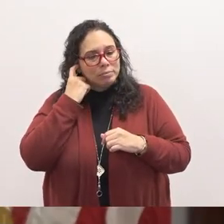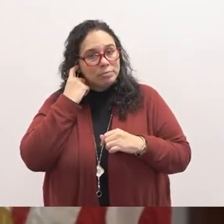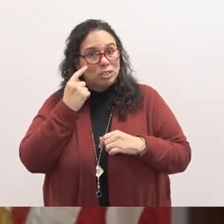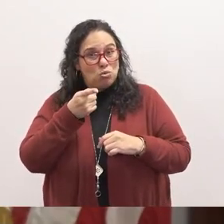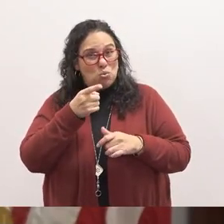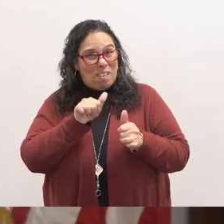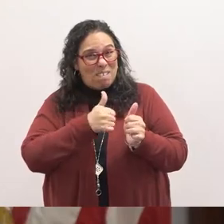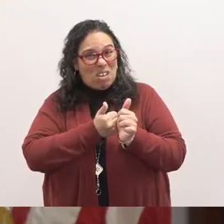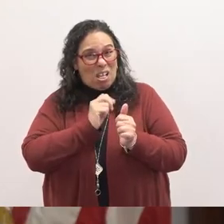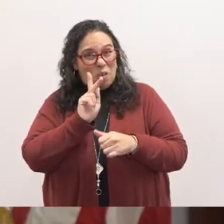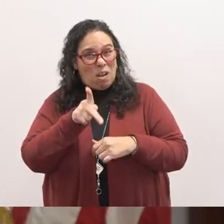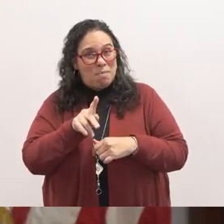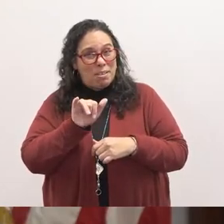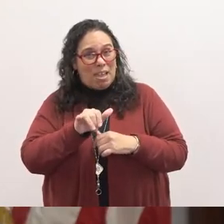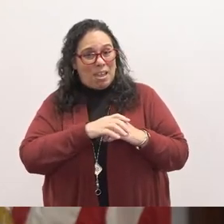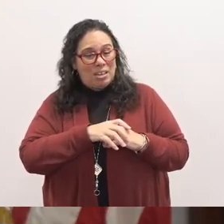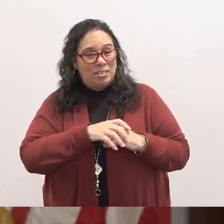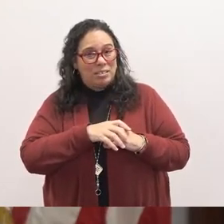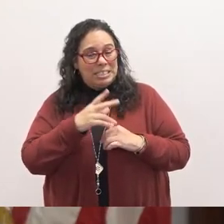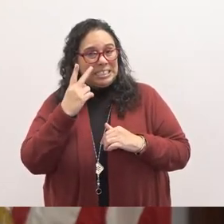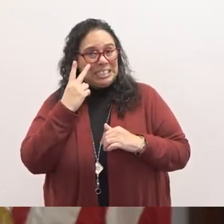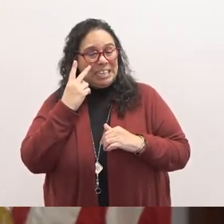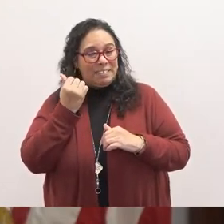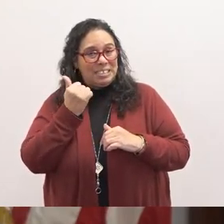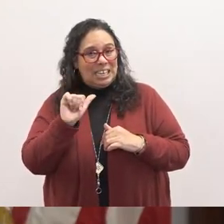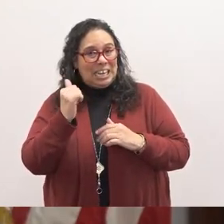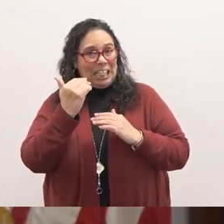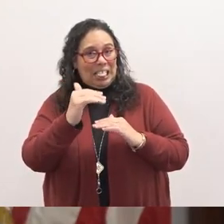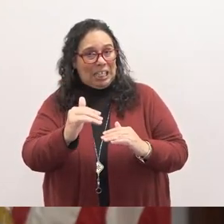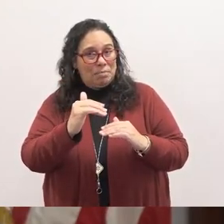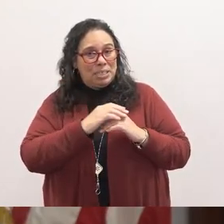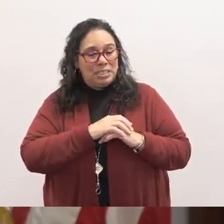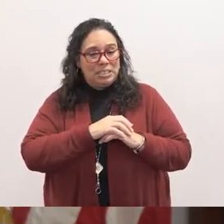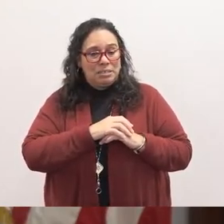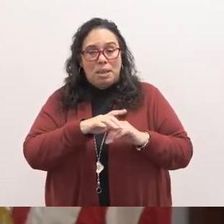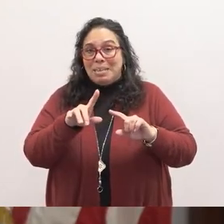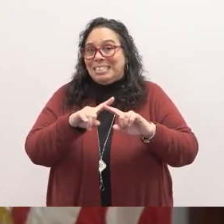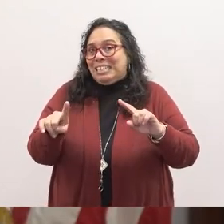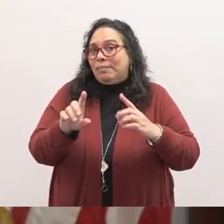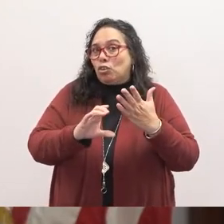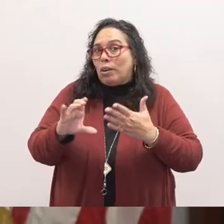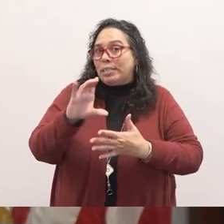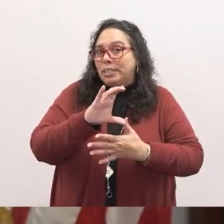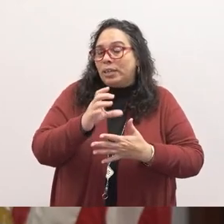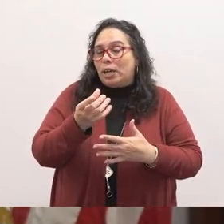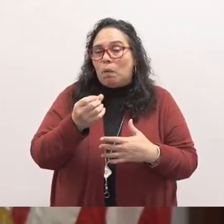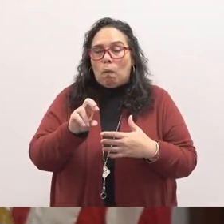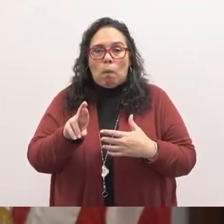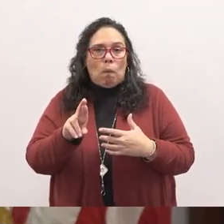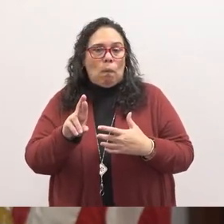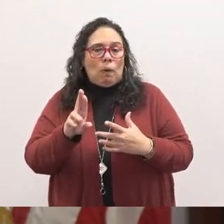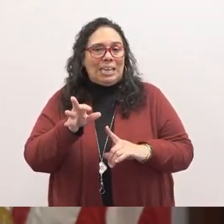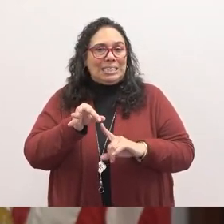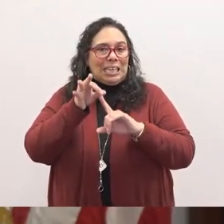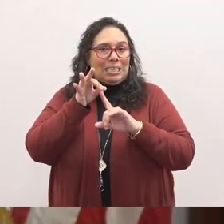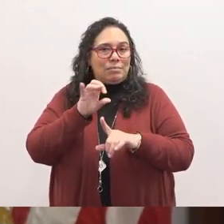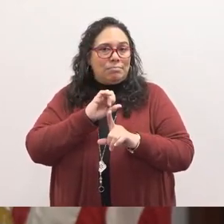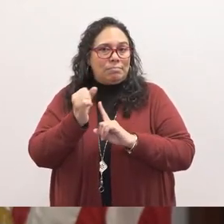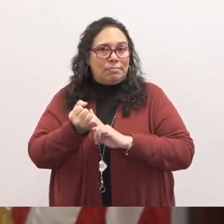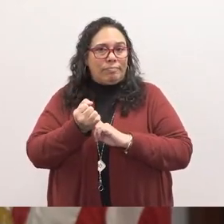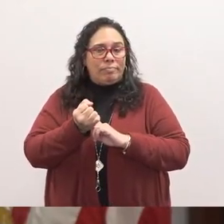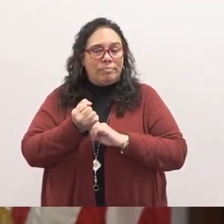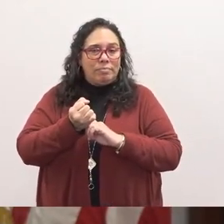that, to see if there are either different criteria or exceptional circumstances when